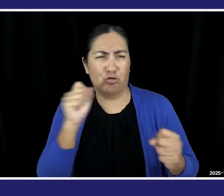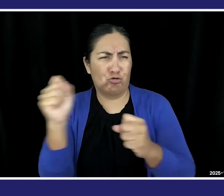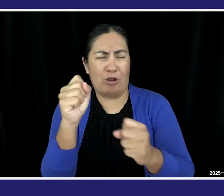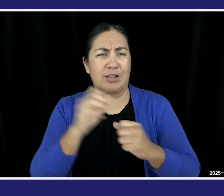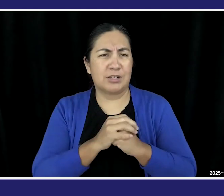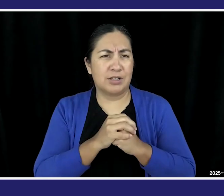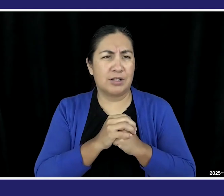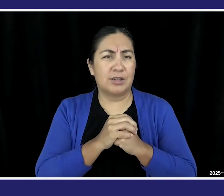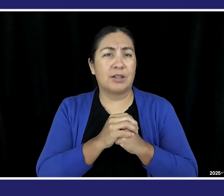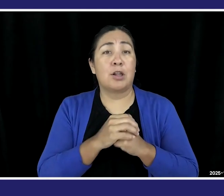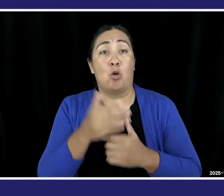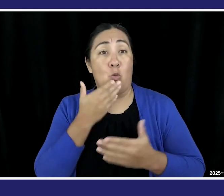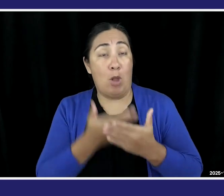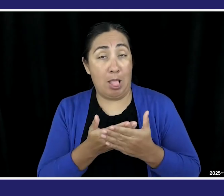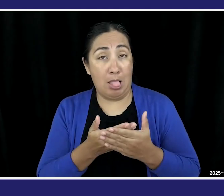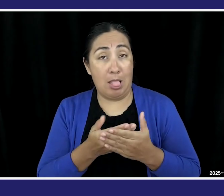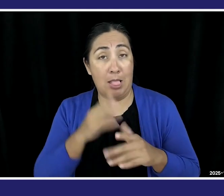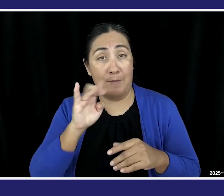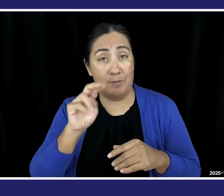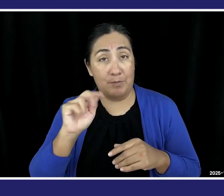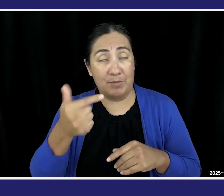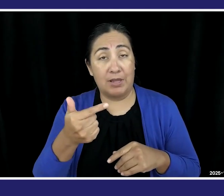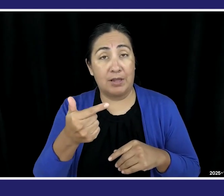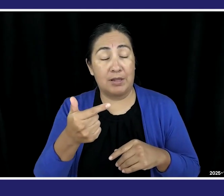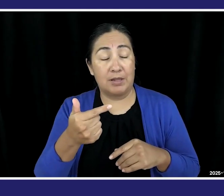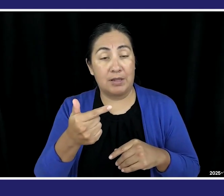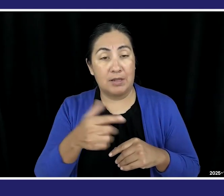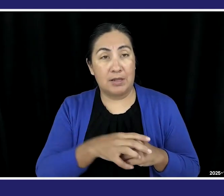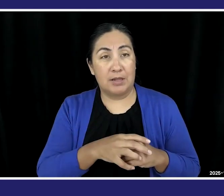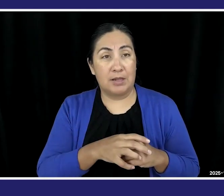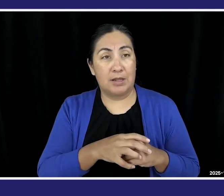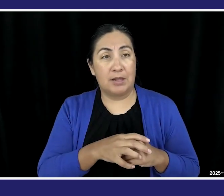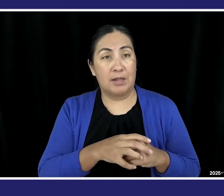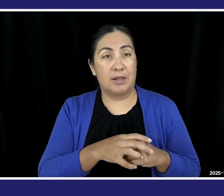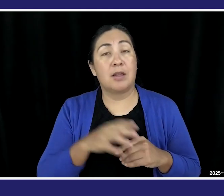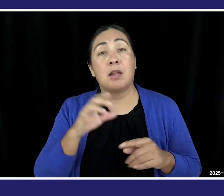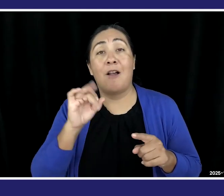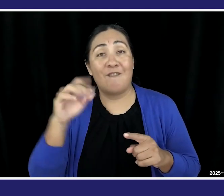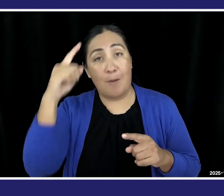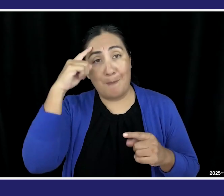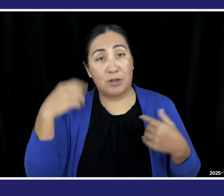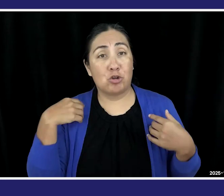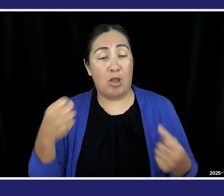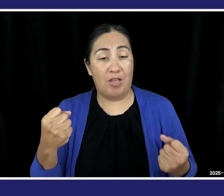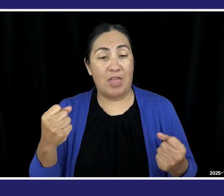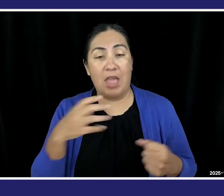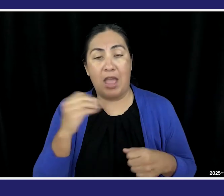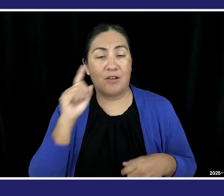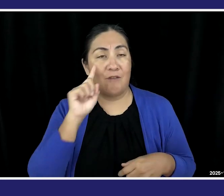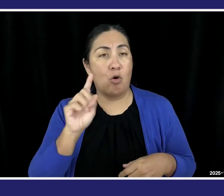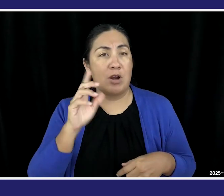for the well-being of mental health, and for California, for the reduction of